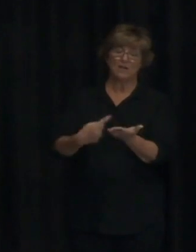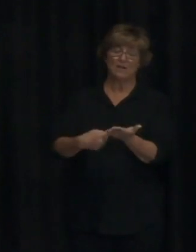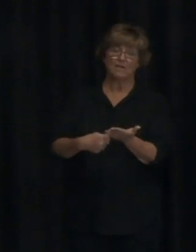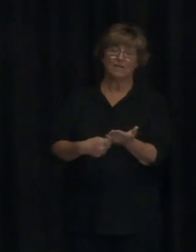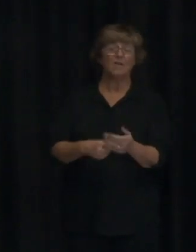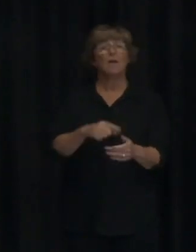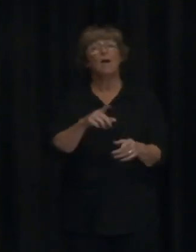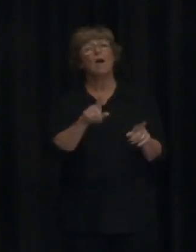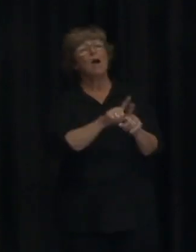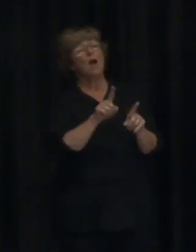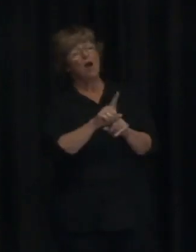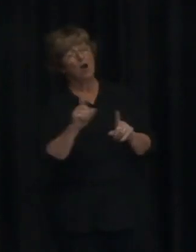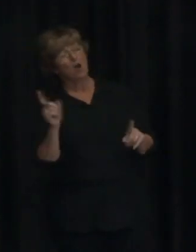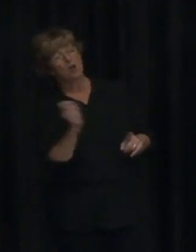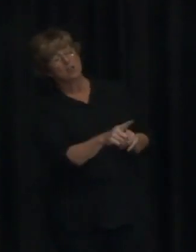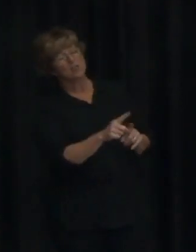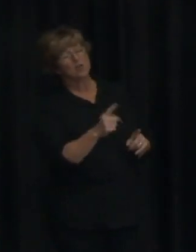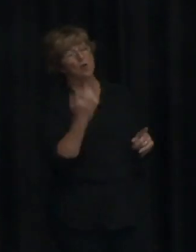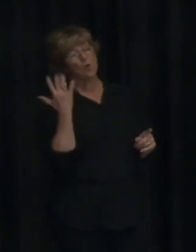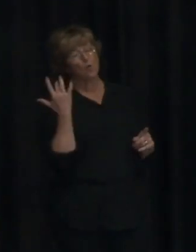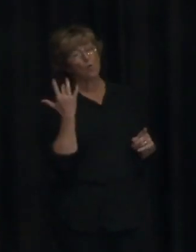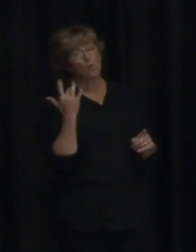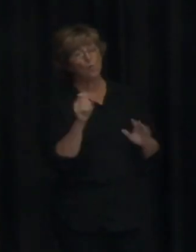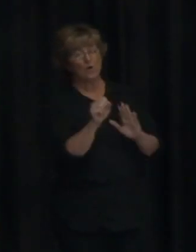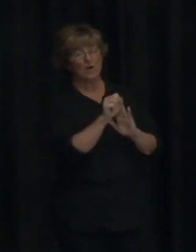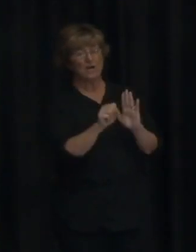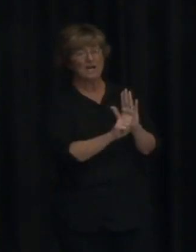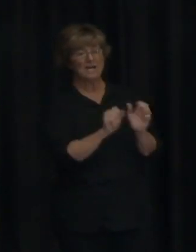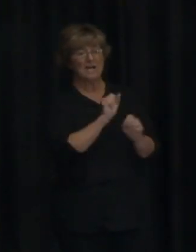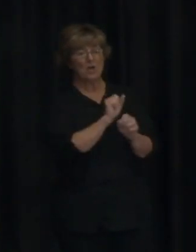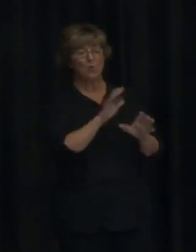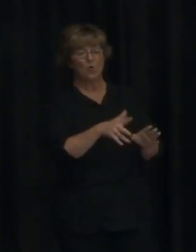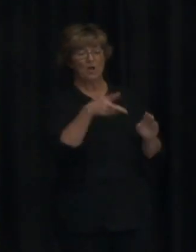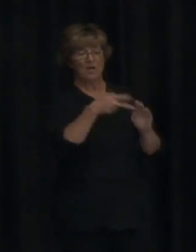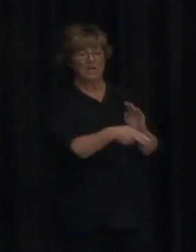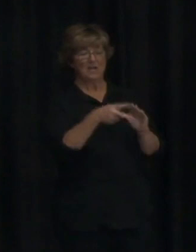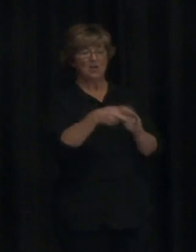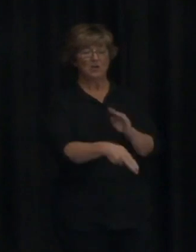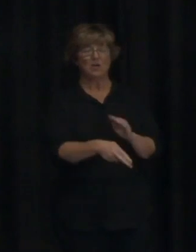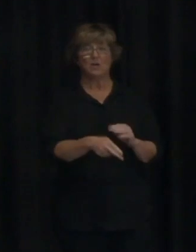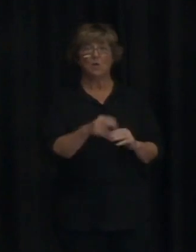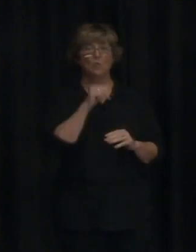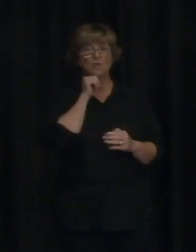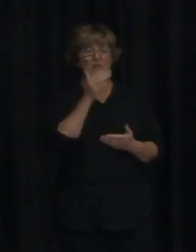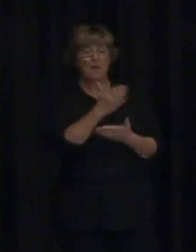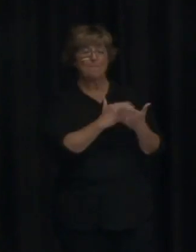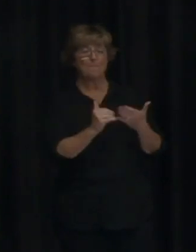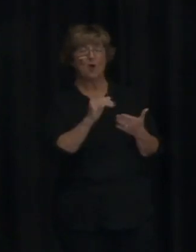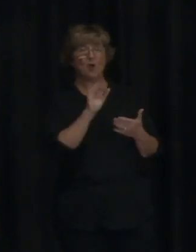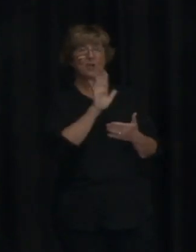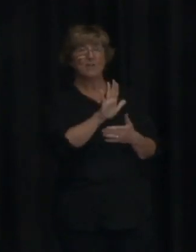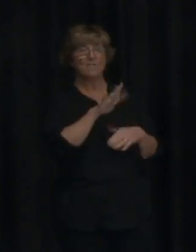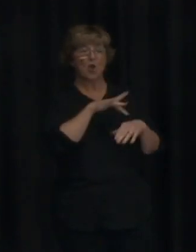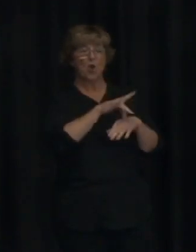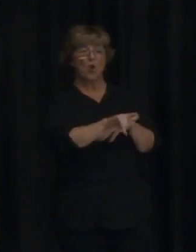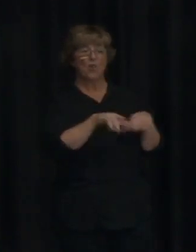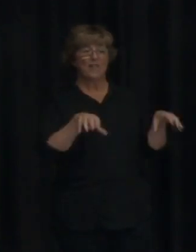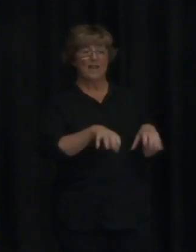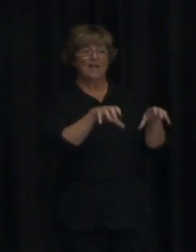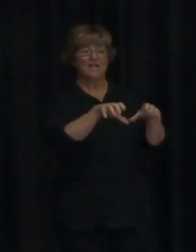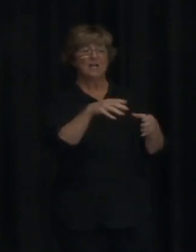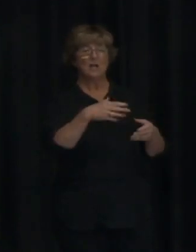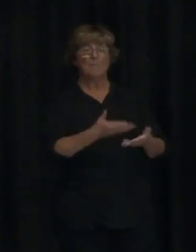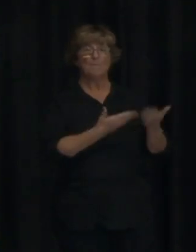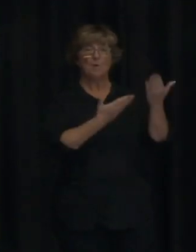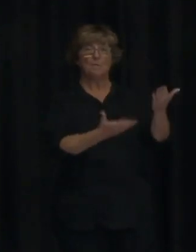just address why, state worker cuts, restoring those, weren't part of your early action proposal? A